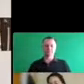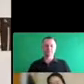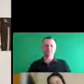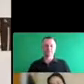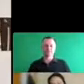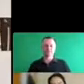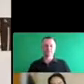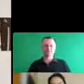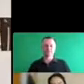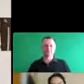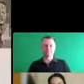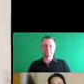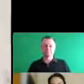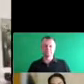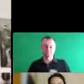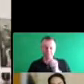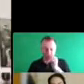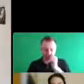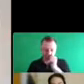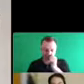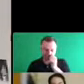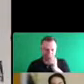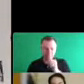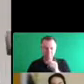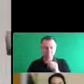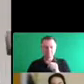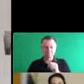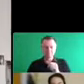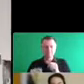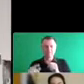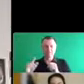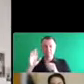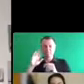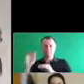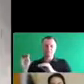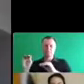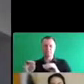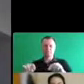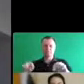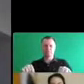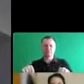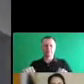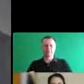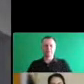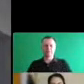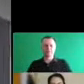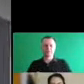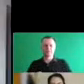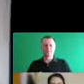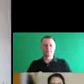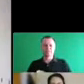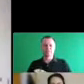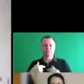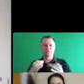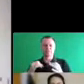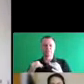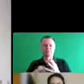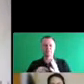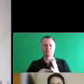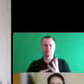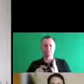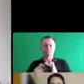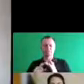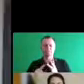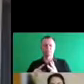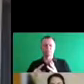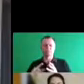and also just before moving to Guadeloupe. So it was really, I didn't have this studio, I'd given up my